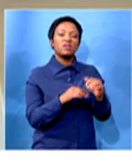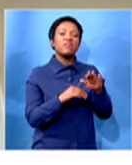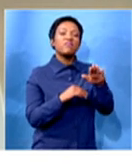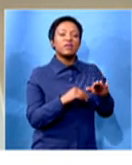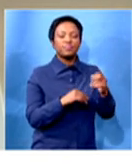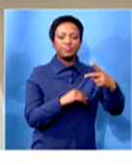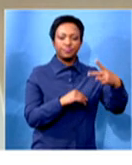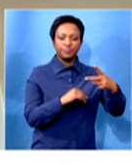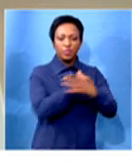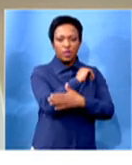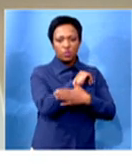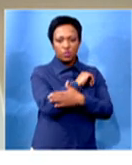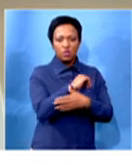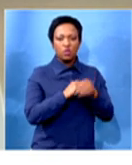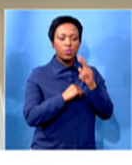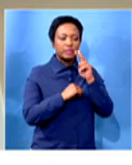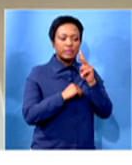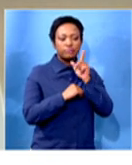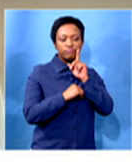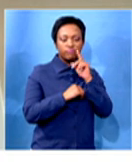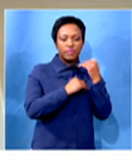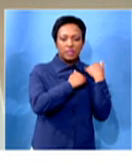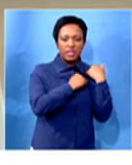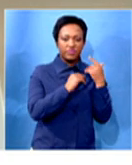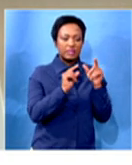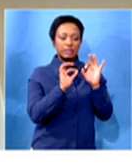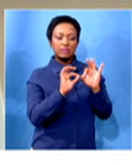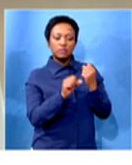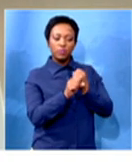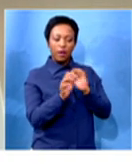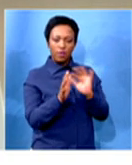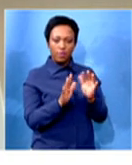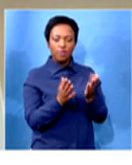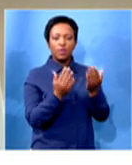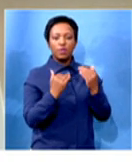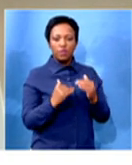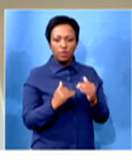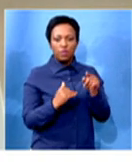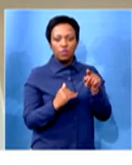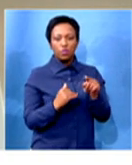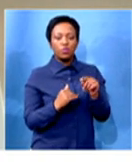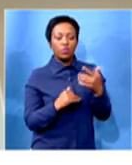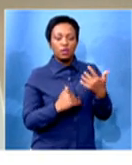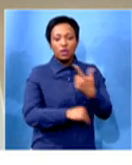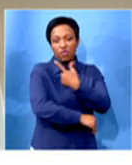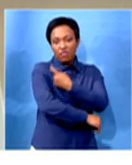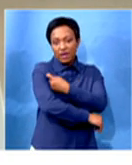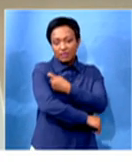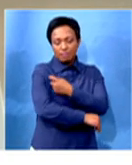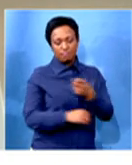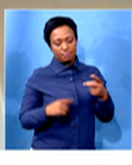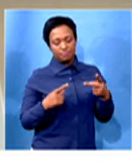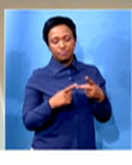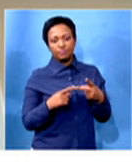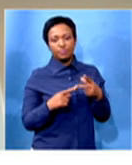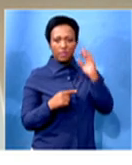means we're really looking at safety and reactogenicity. Then Novavax is coming, which is an interesting